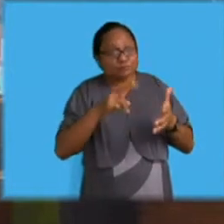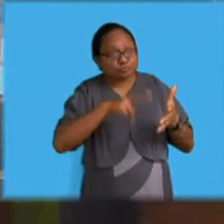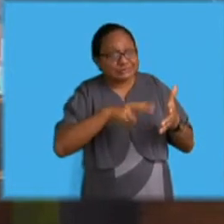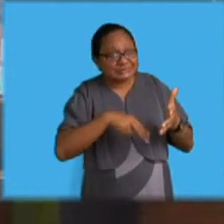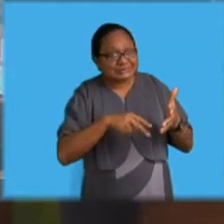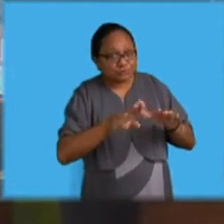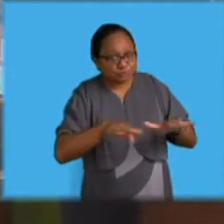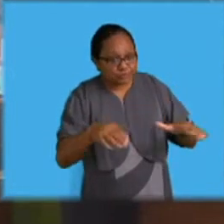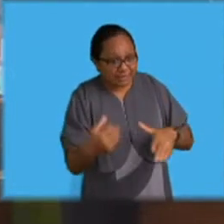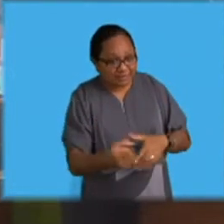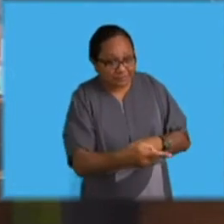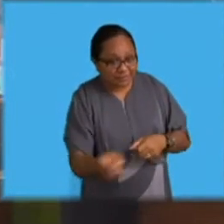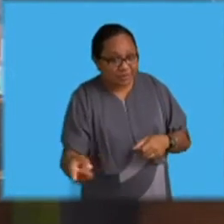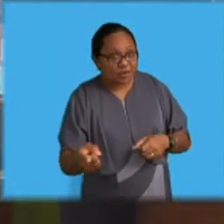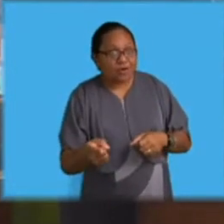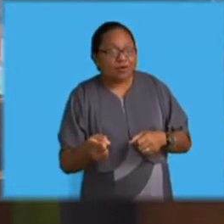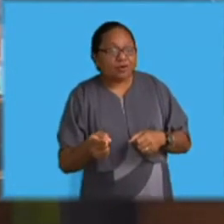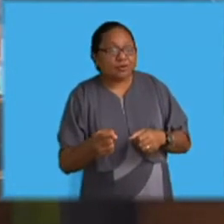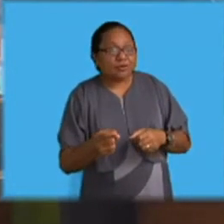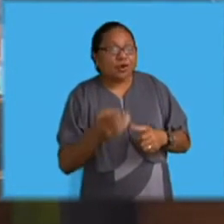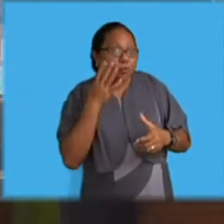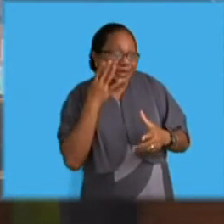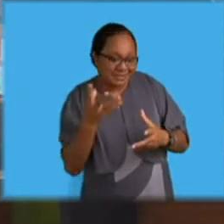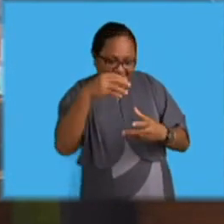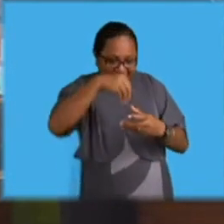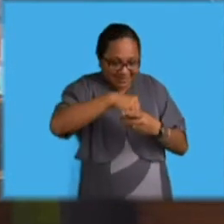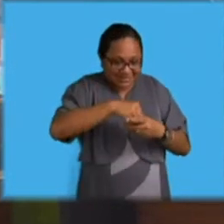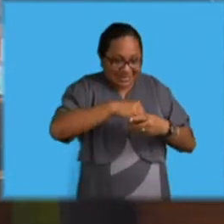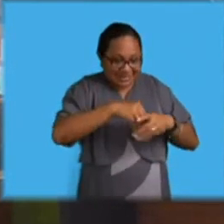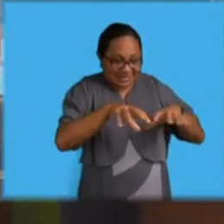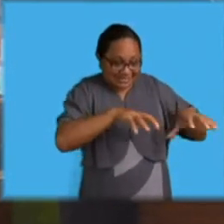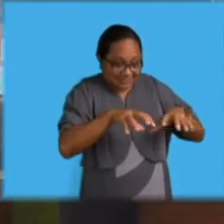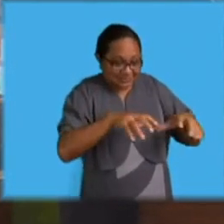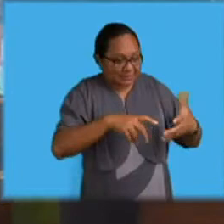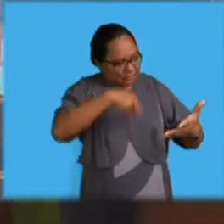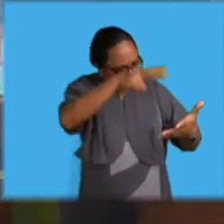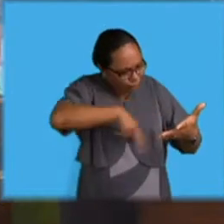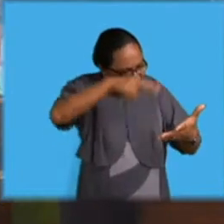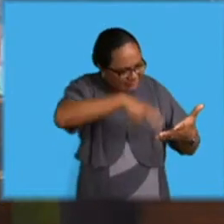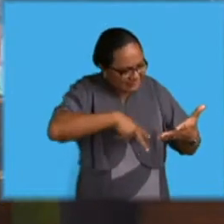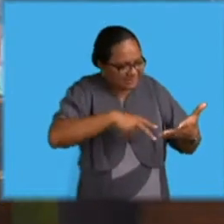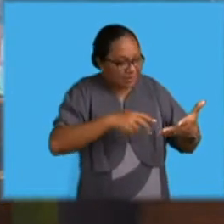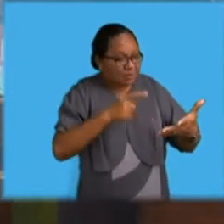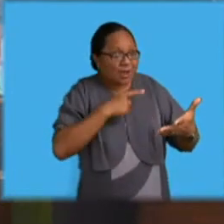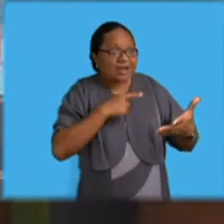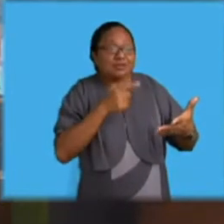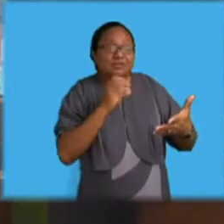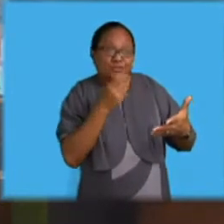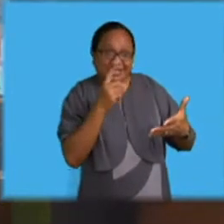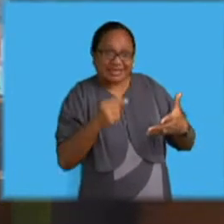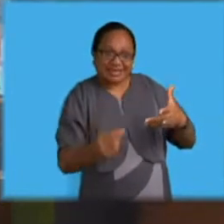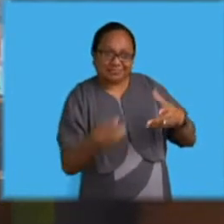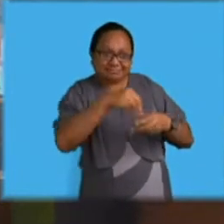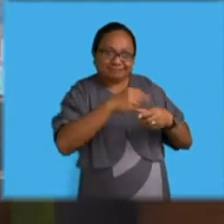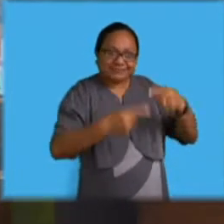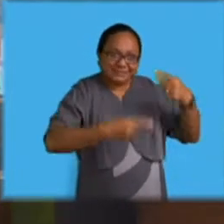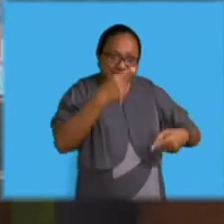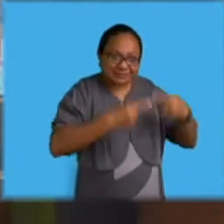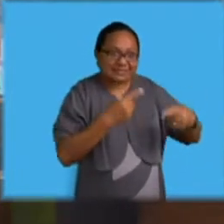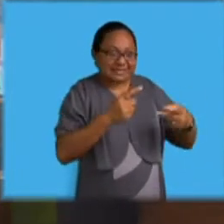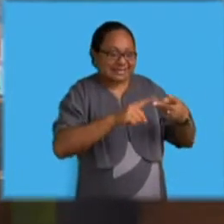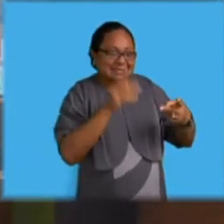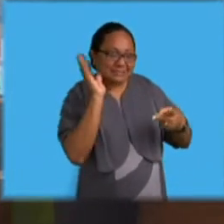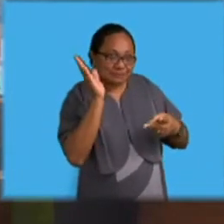do, the level of unearthing of literature that they undertake in order to participate in competitions relating to these areas that we